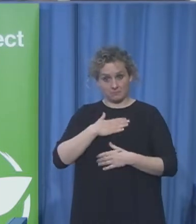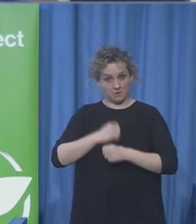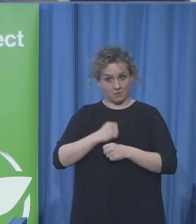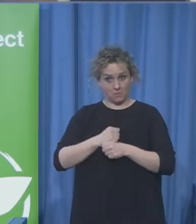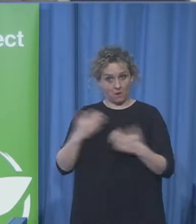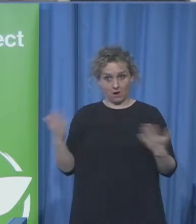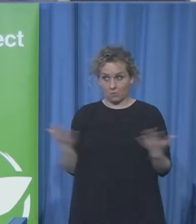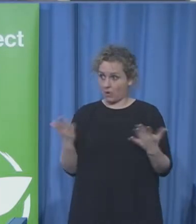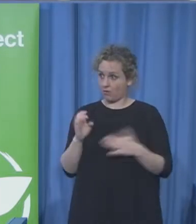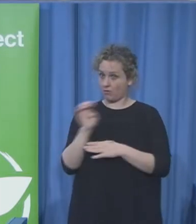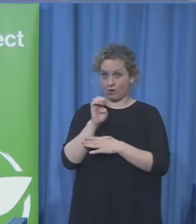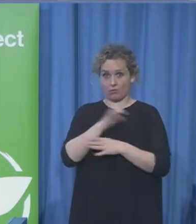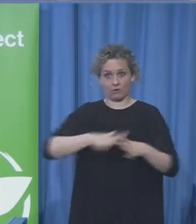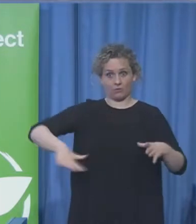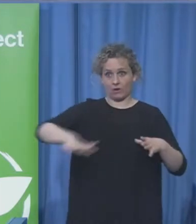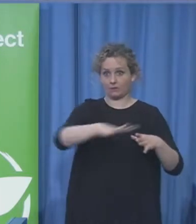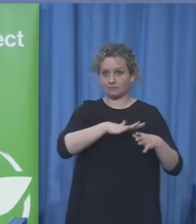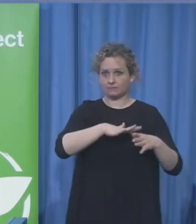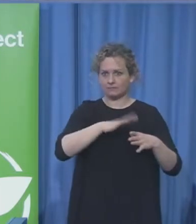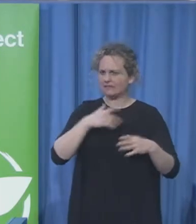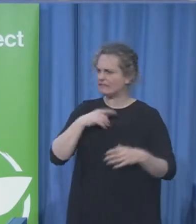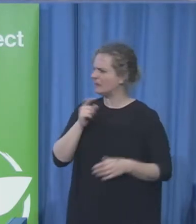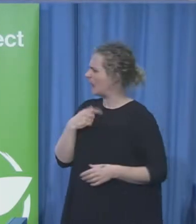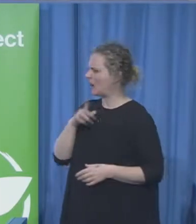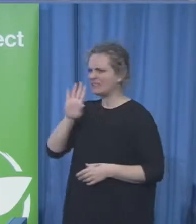I haven't done this before with this.